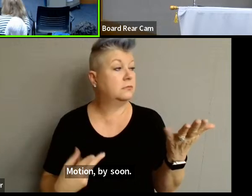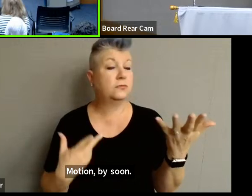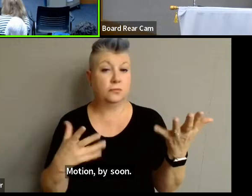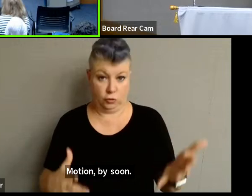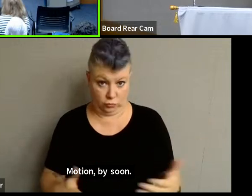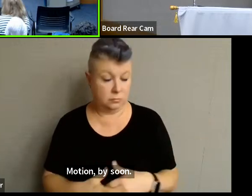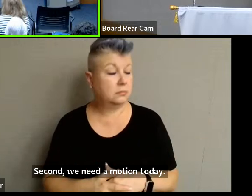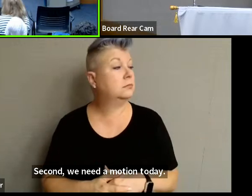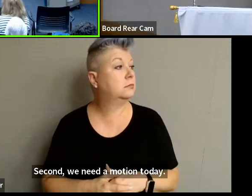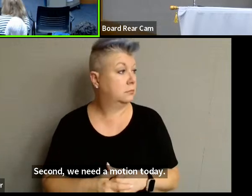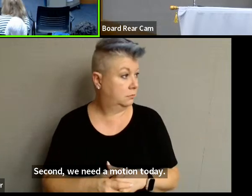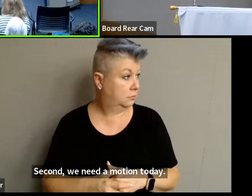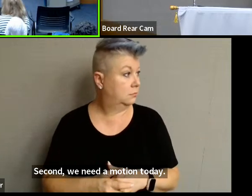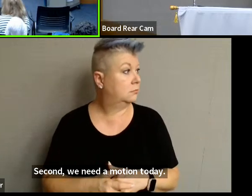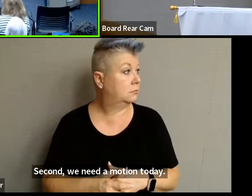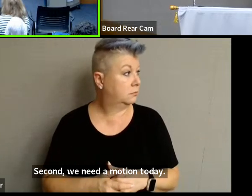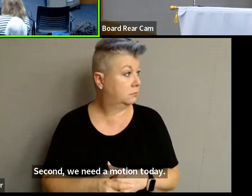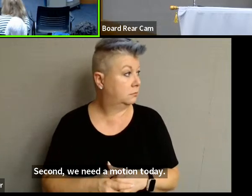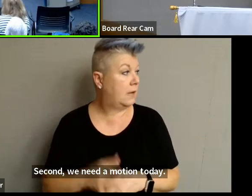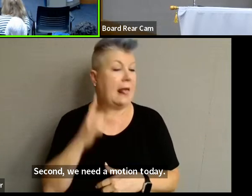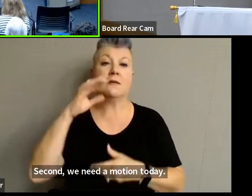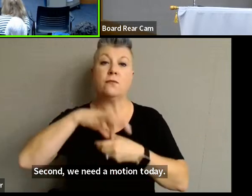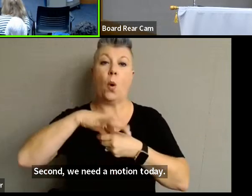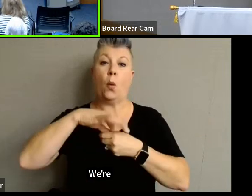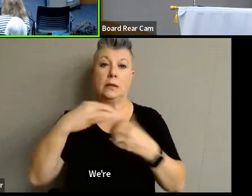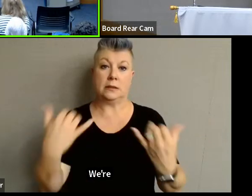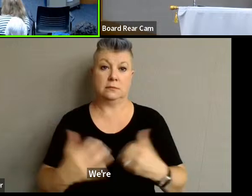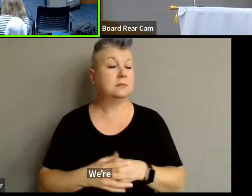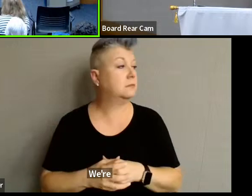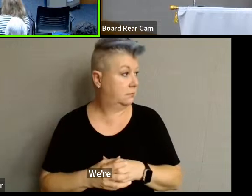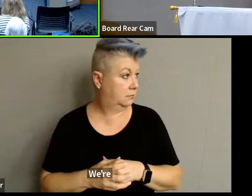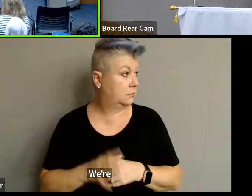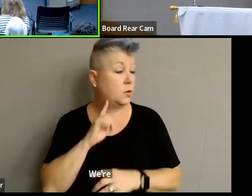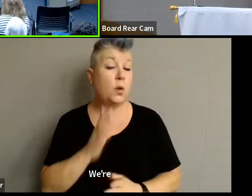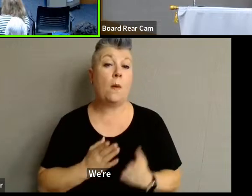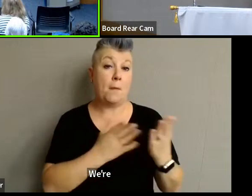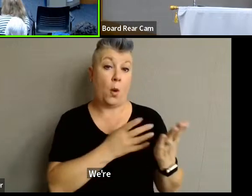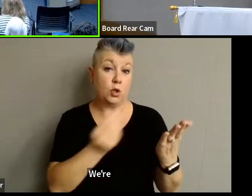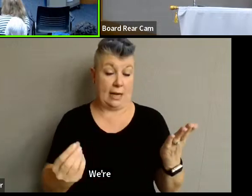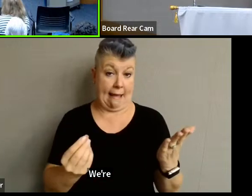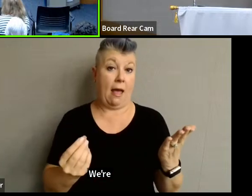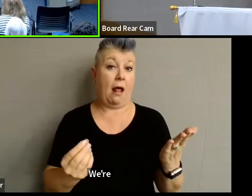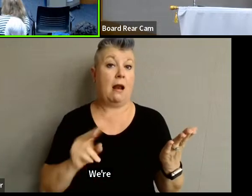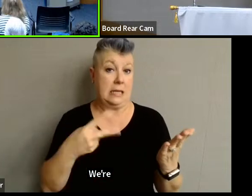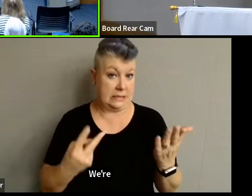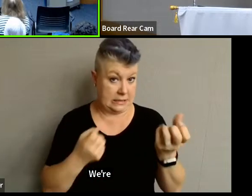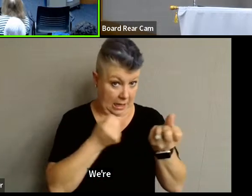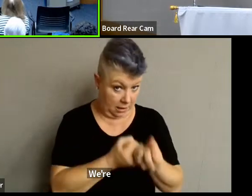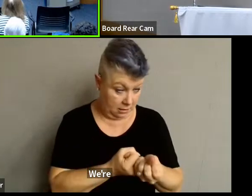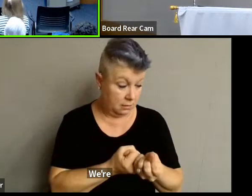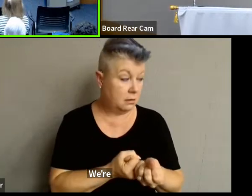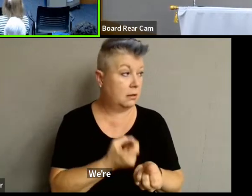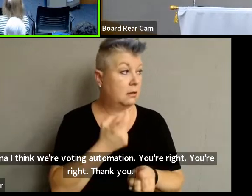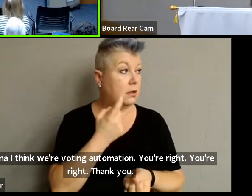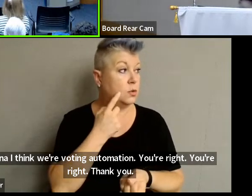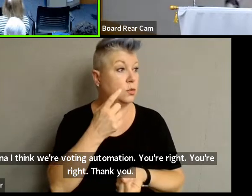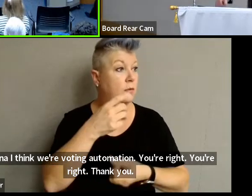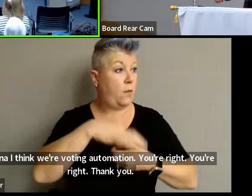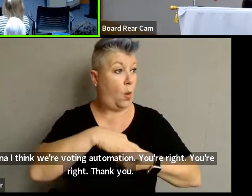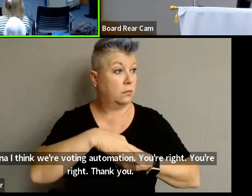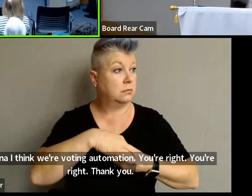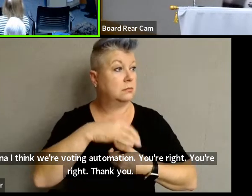gonna, no, I think we're voting on it. Information item. This is for- you're right. You're right. Thank you. So if you want to Hey, wait a minute. come on up